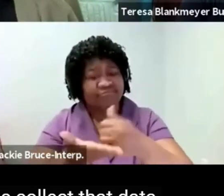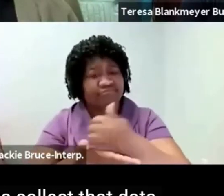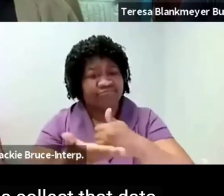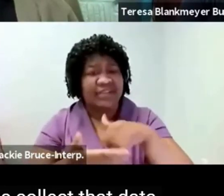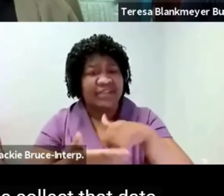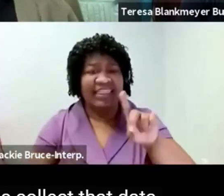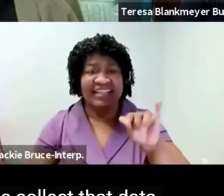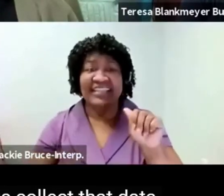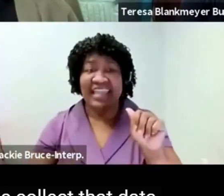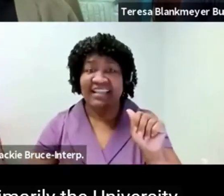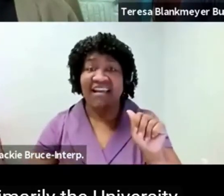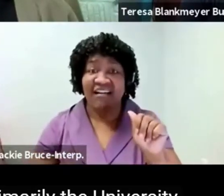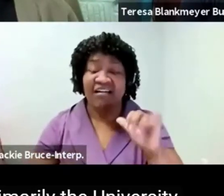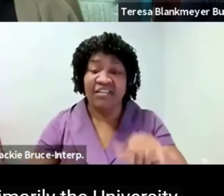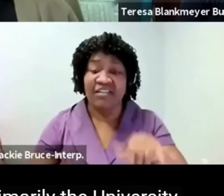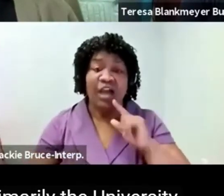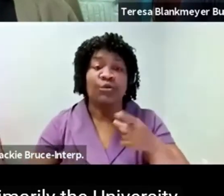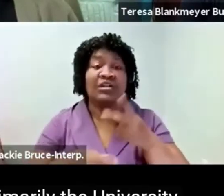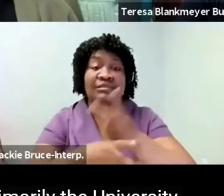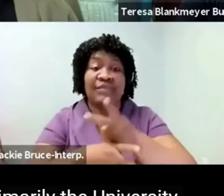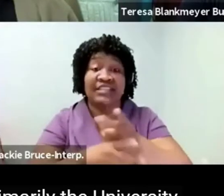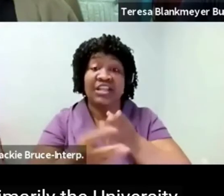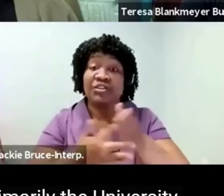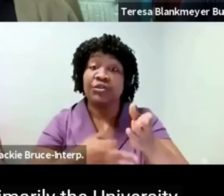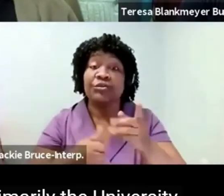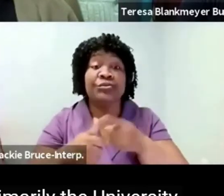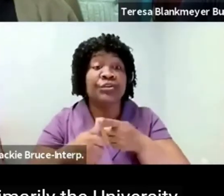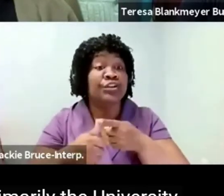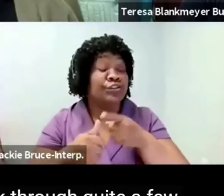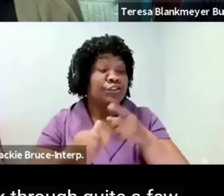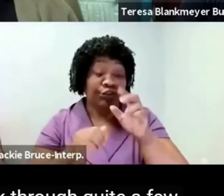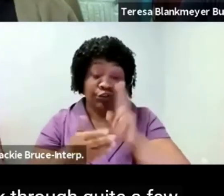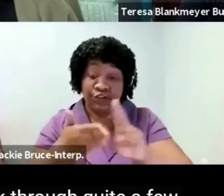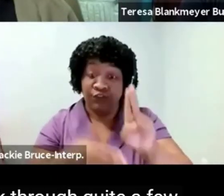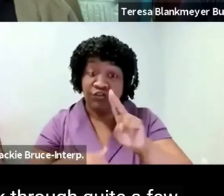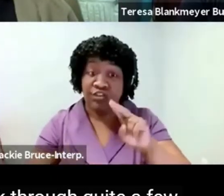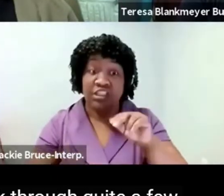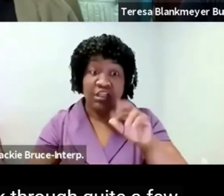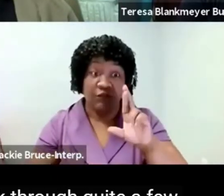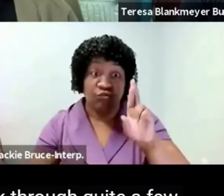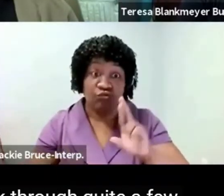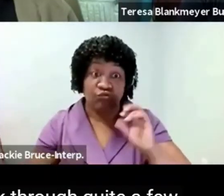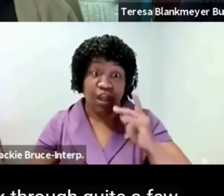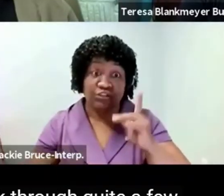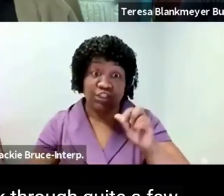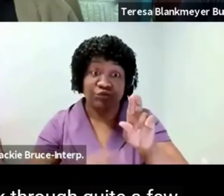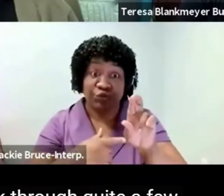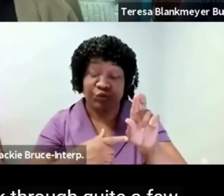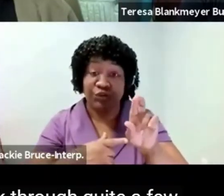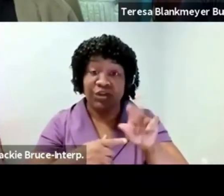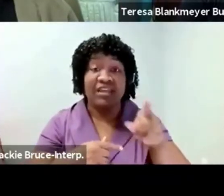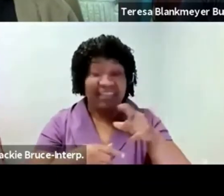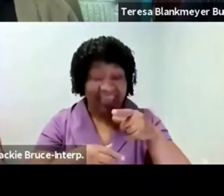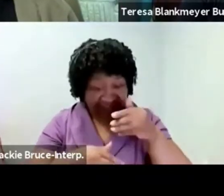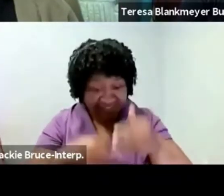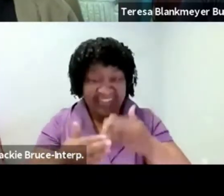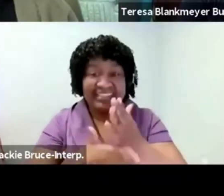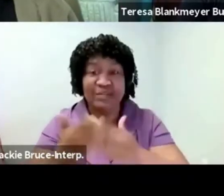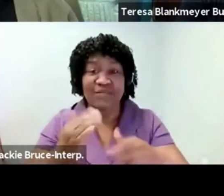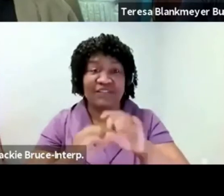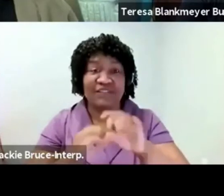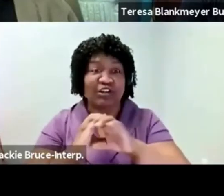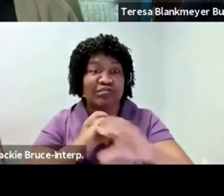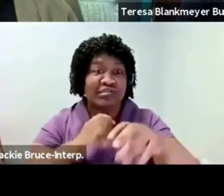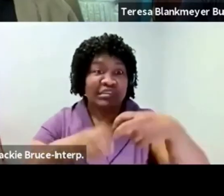data that was maintained through primarily the University of Rochester, that was able to break through quite a few of those stovepipes through